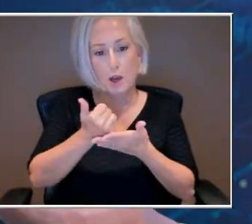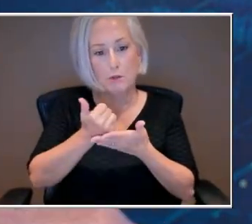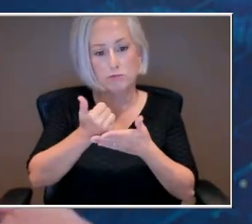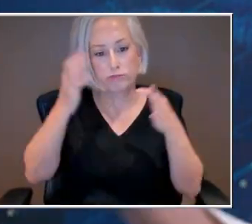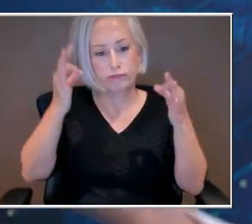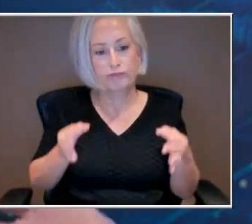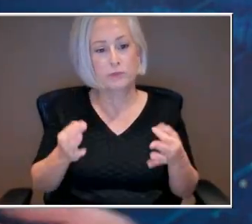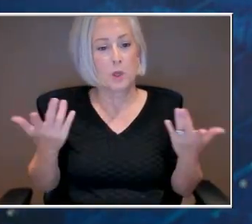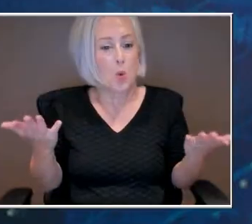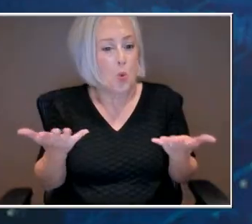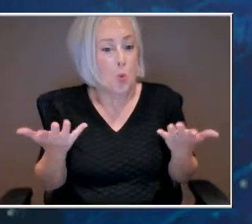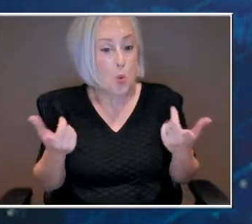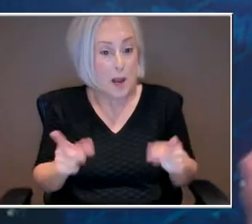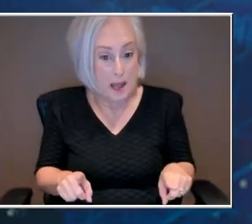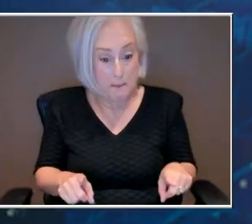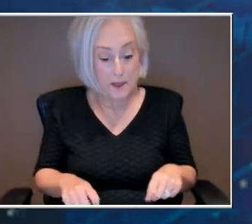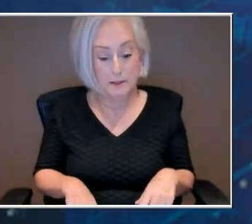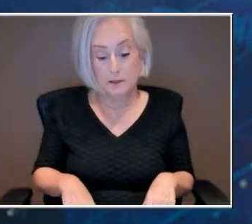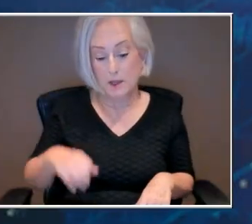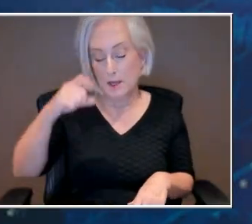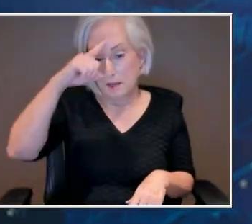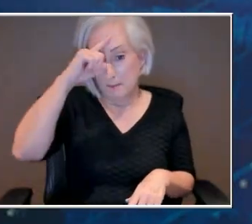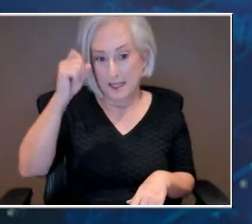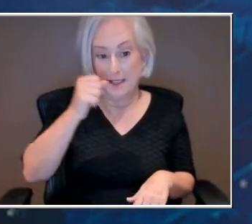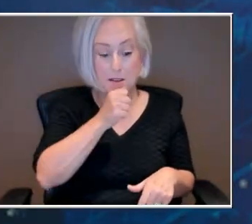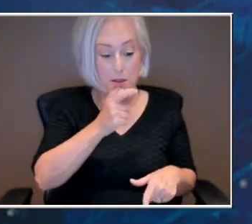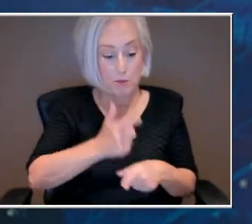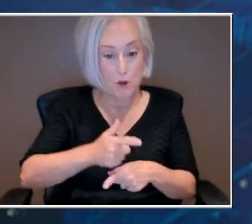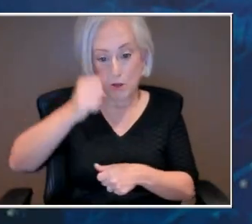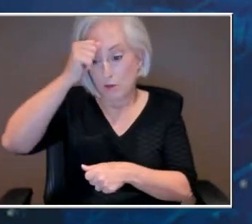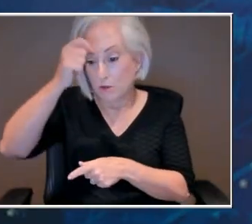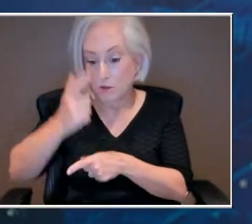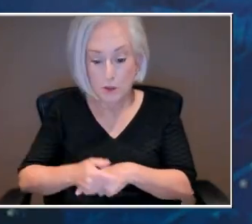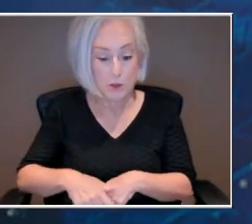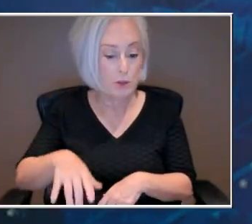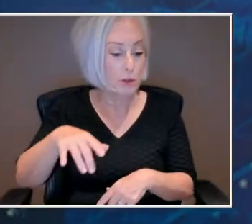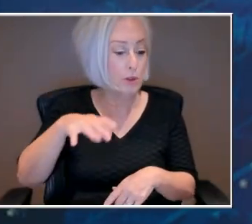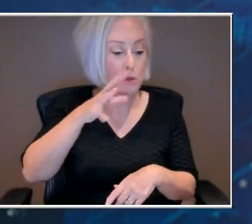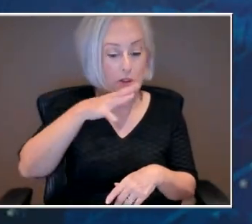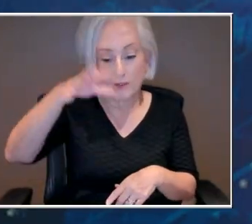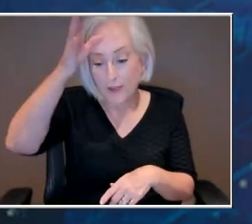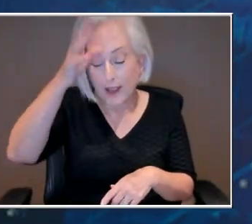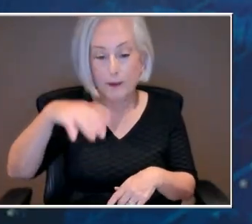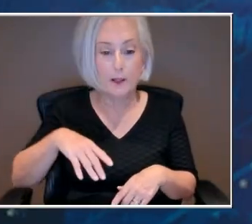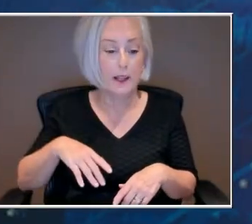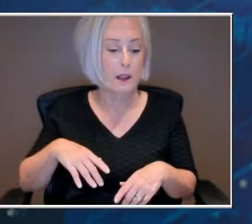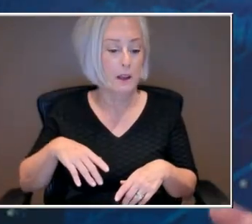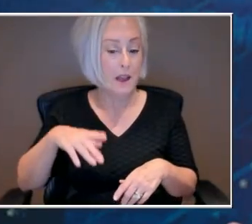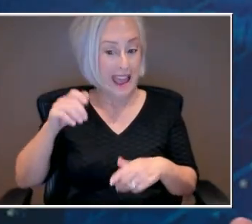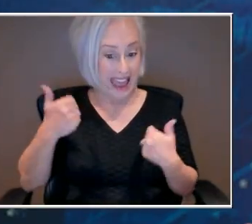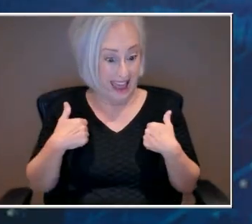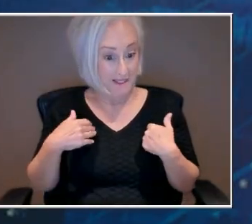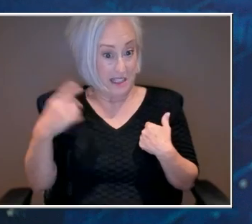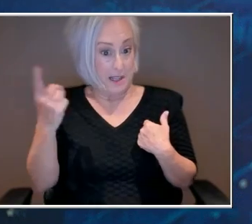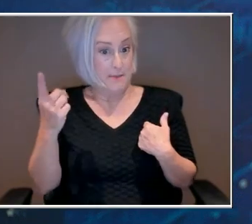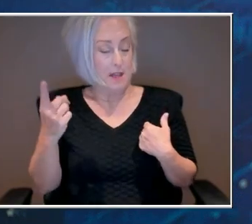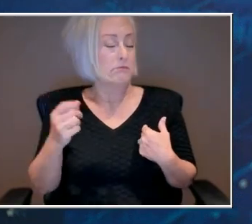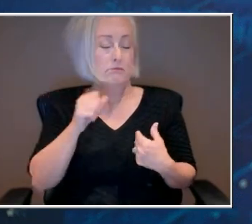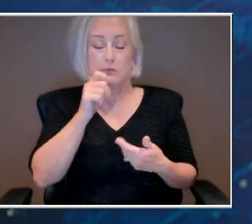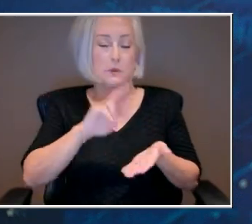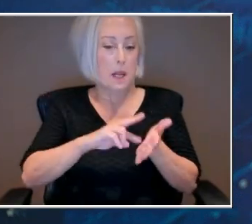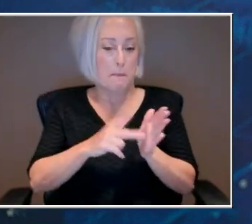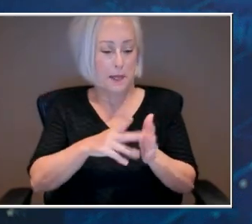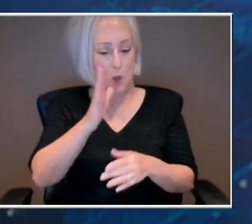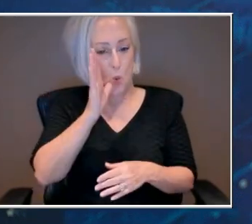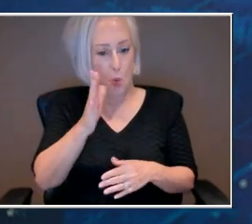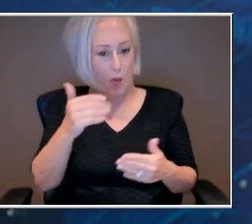because a sibling or a relative has something does not determine that we will have it. But that family history and speaking to your doctor about it, that's